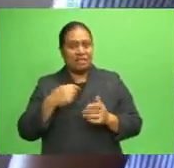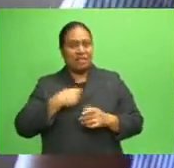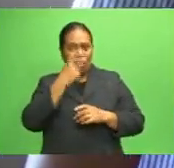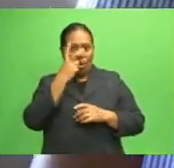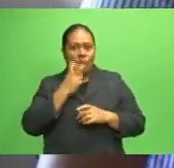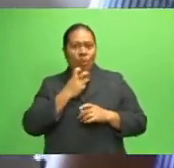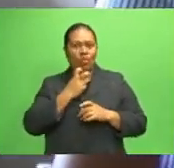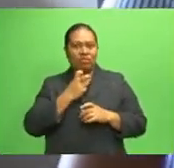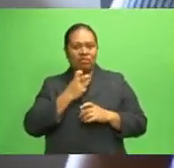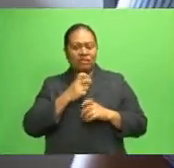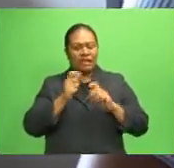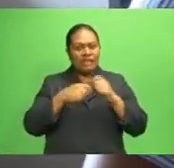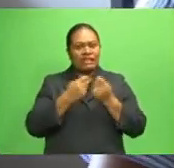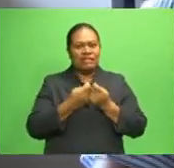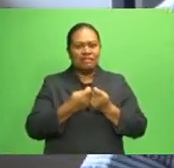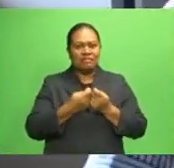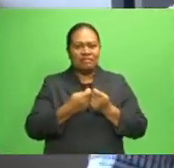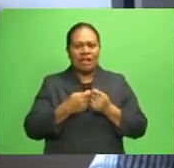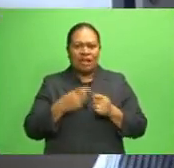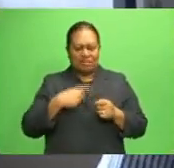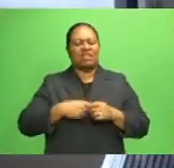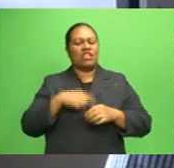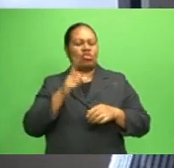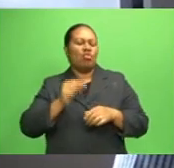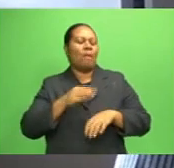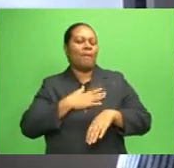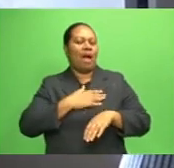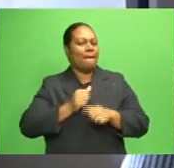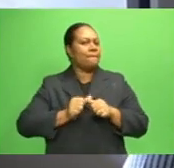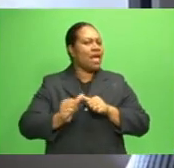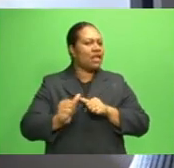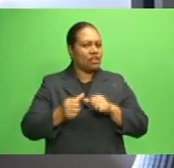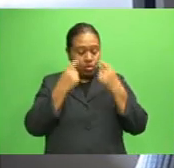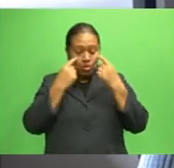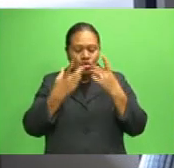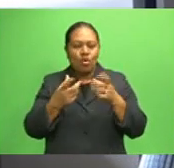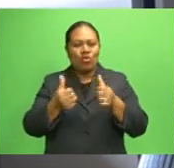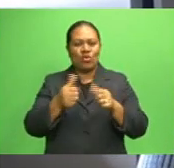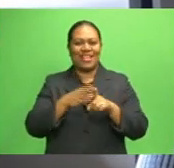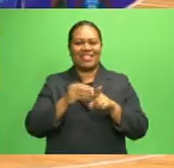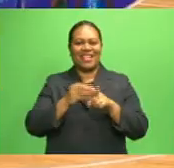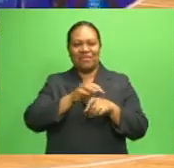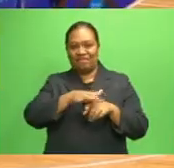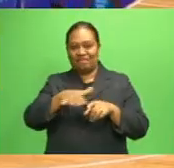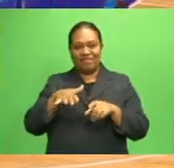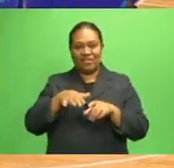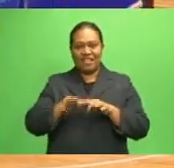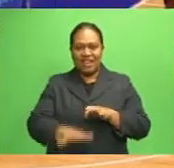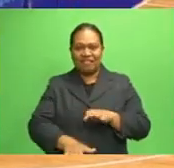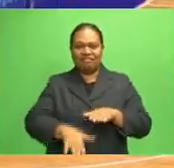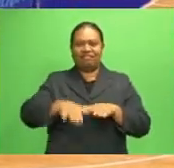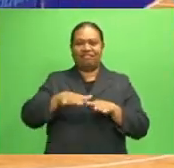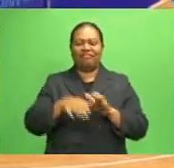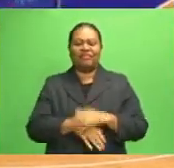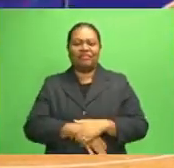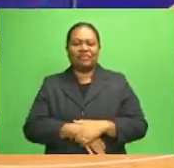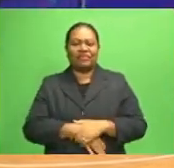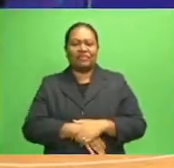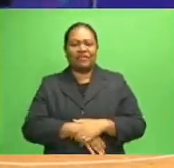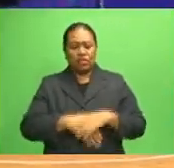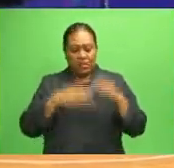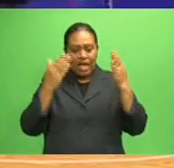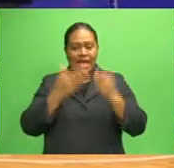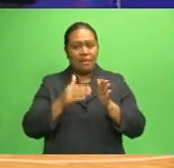do my best and show good examples to the little ones that are coming up. And my